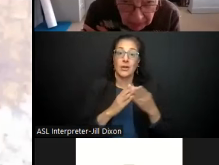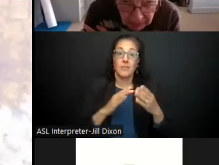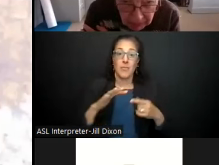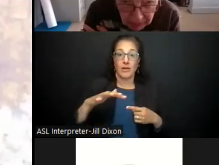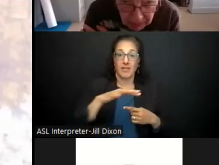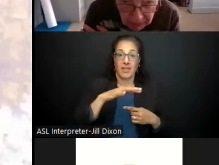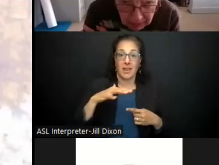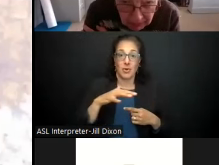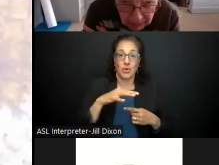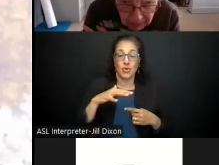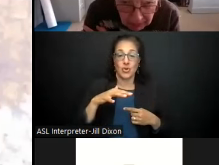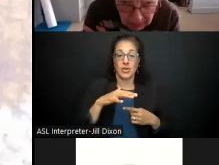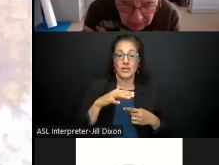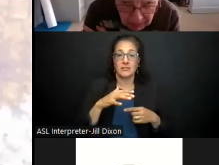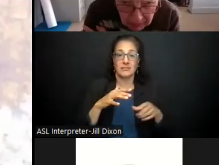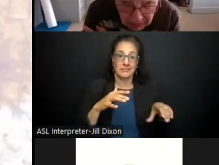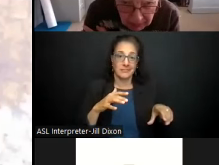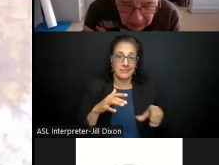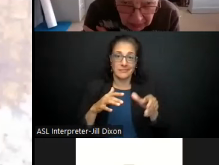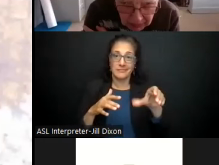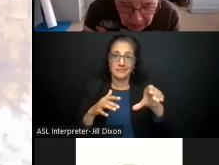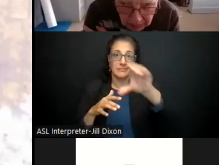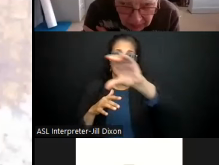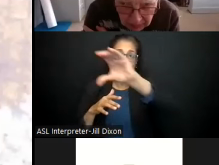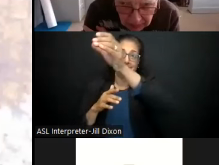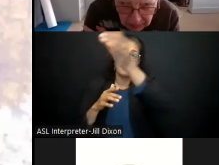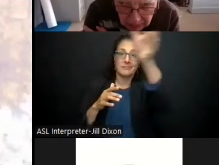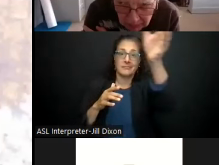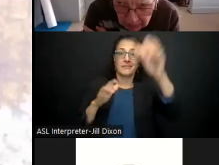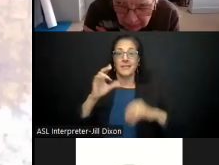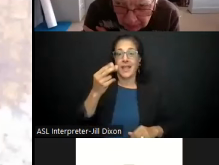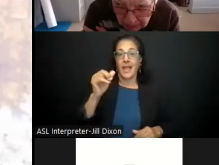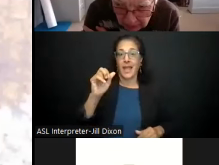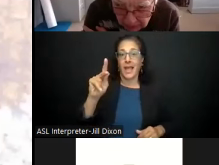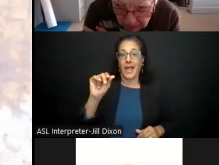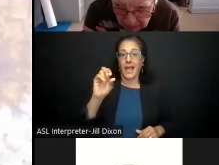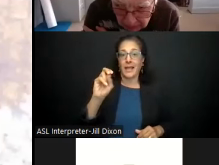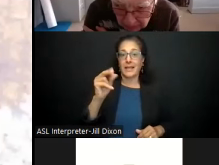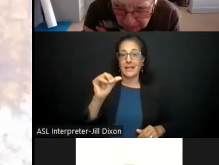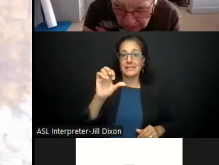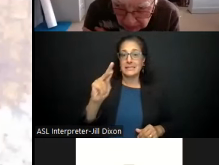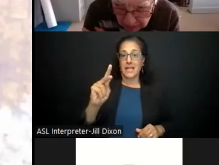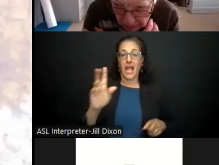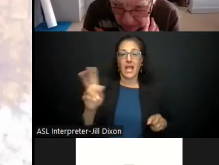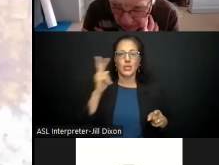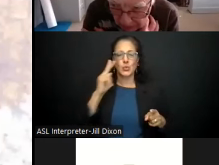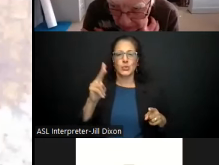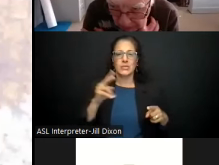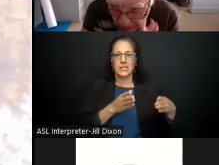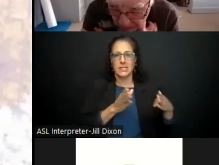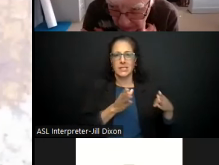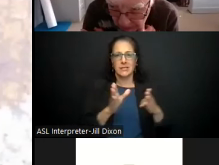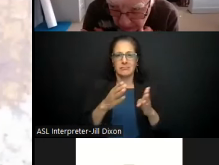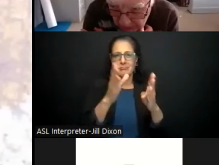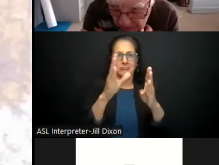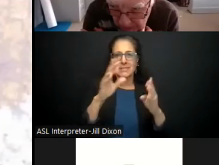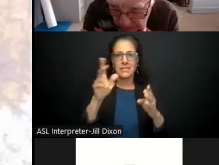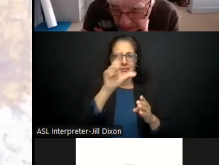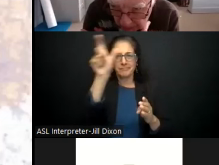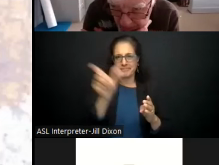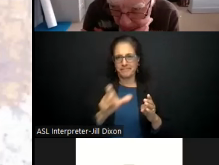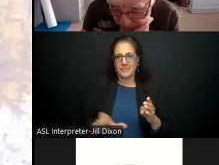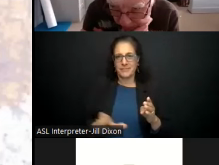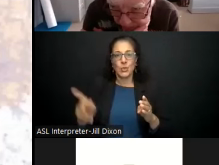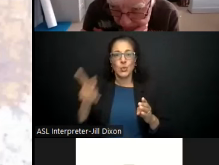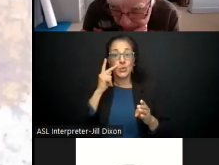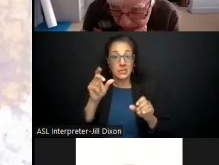along the Hackensack River, you'll see somewhat of a potential